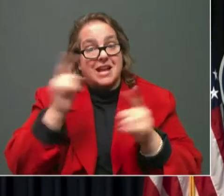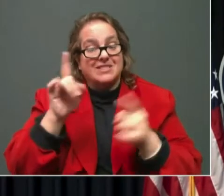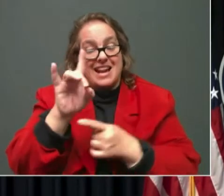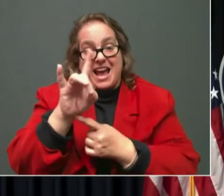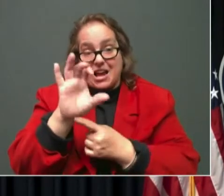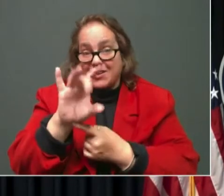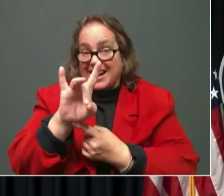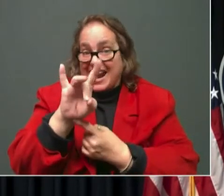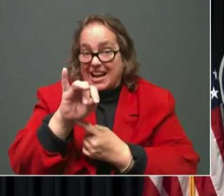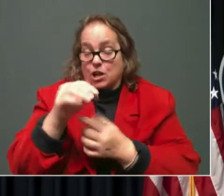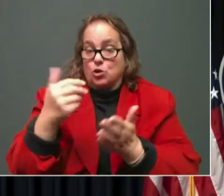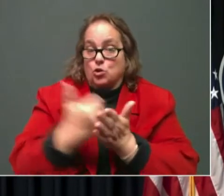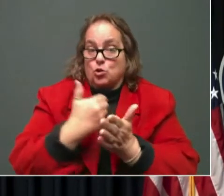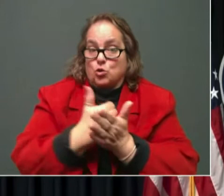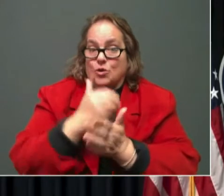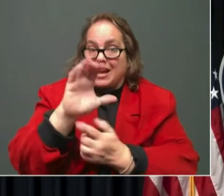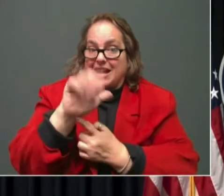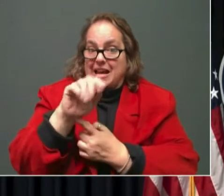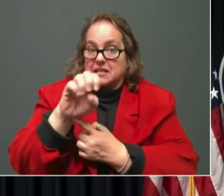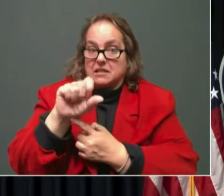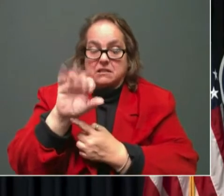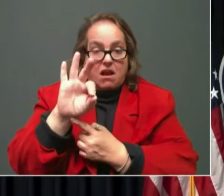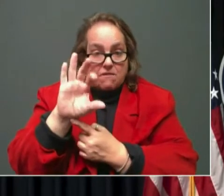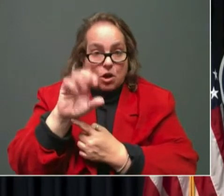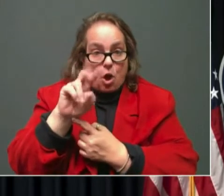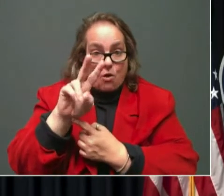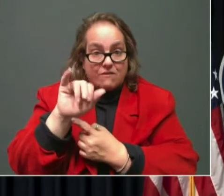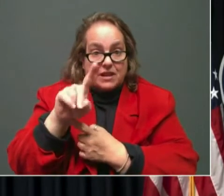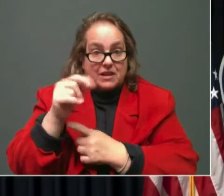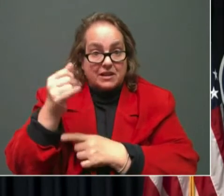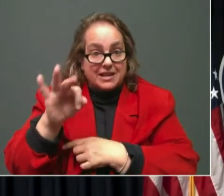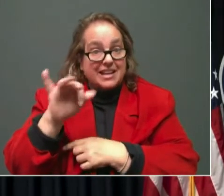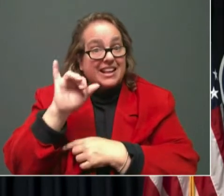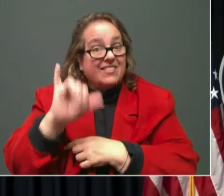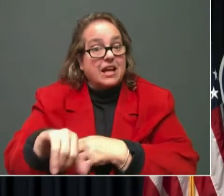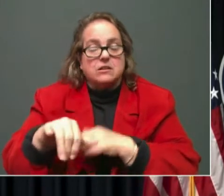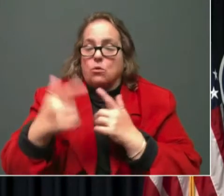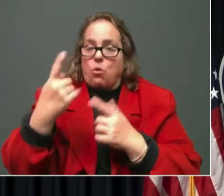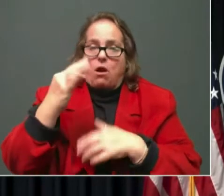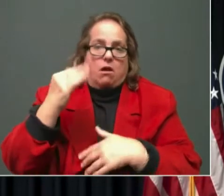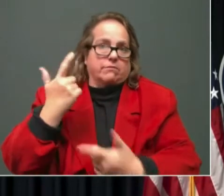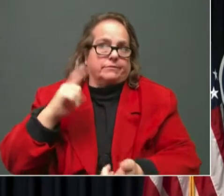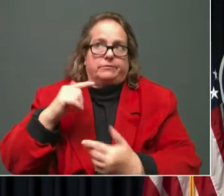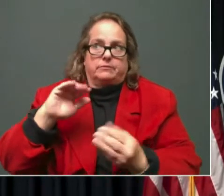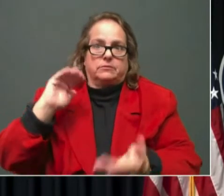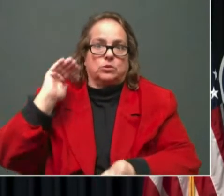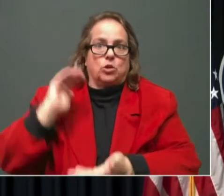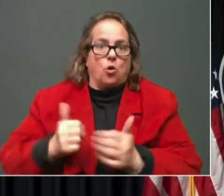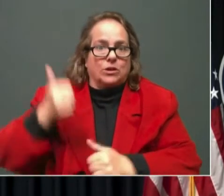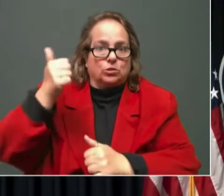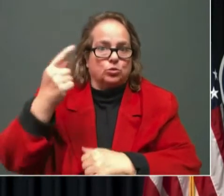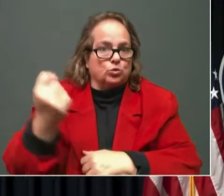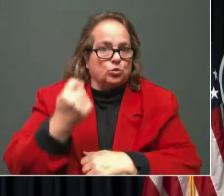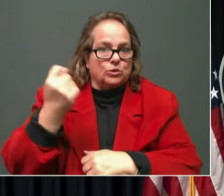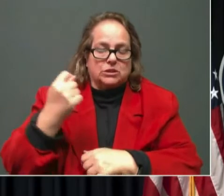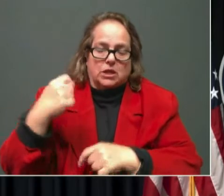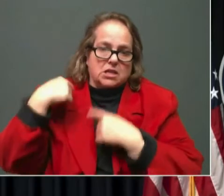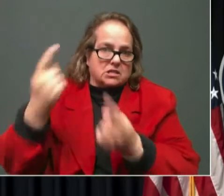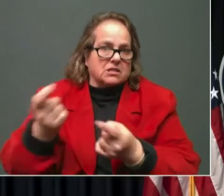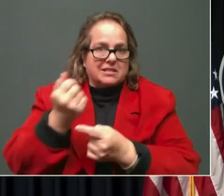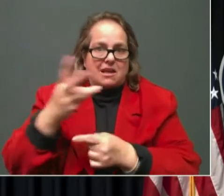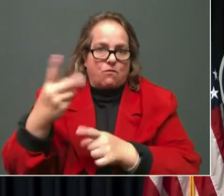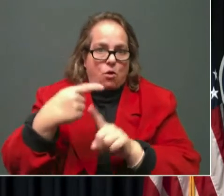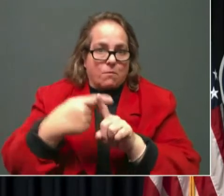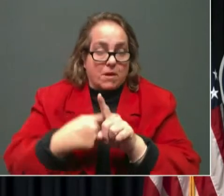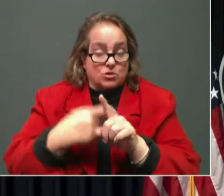new cases of COVID-19. That's one of the lowest Tuesdays in months. Today, our positivity rate